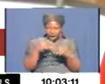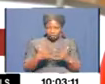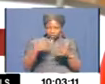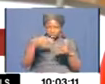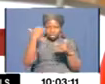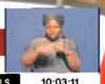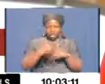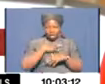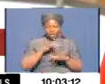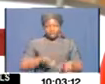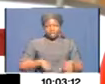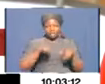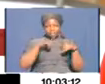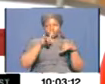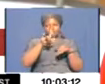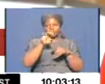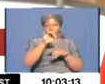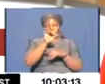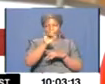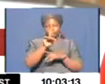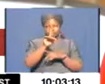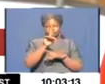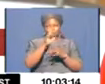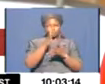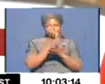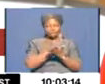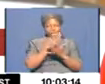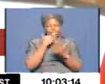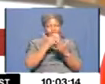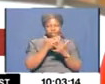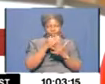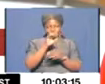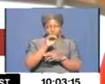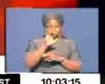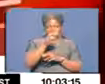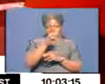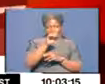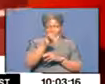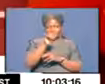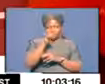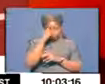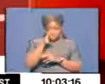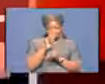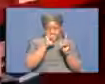our Living Legends segment. Thank you, Tobias Achola, for gracing our studios.